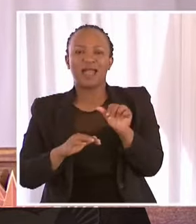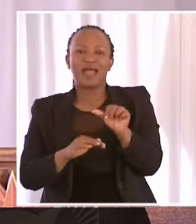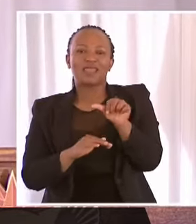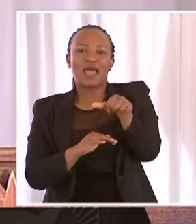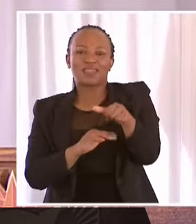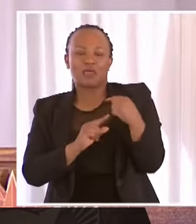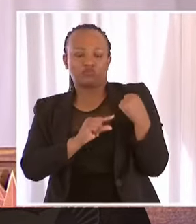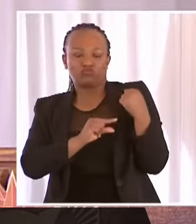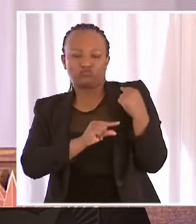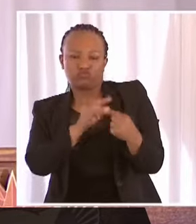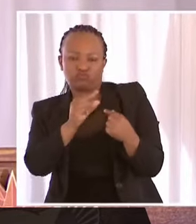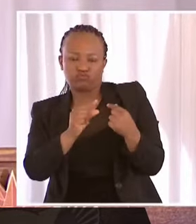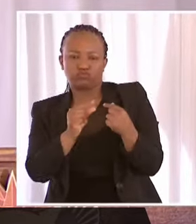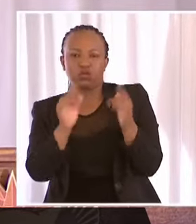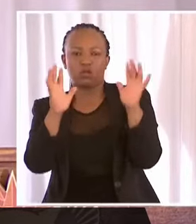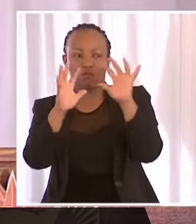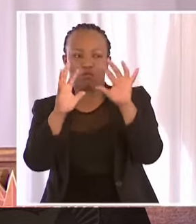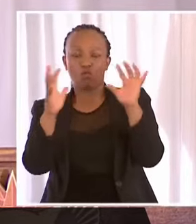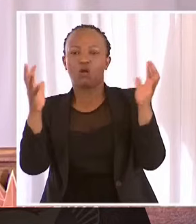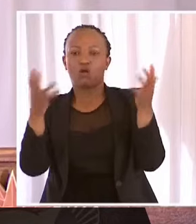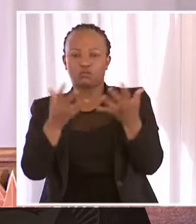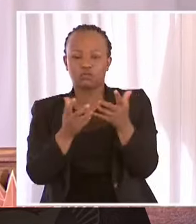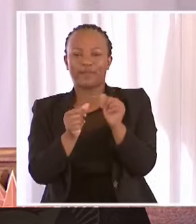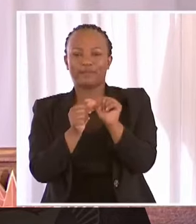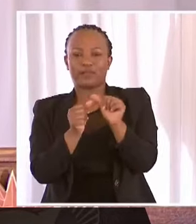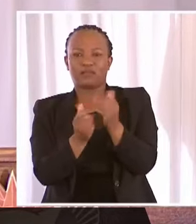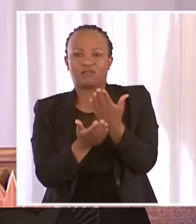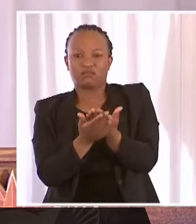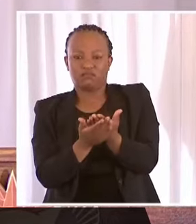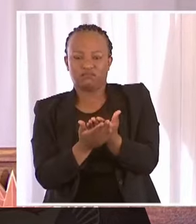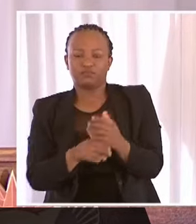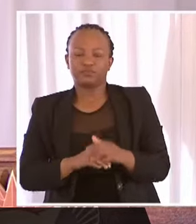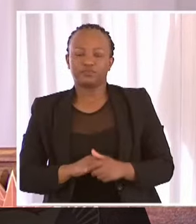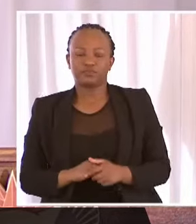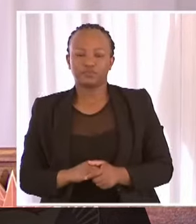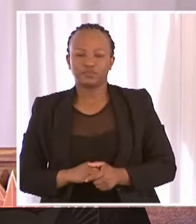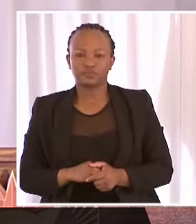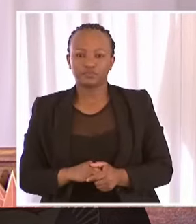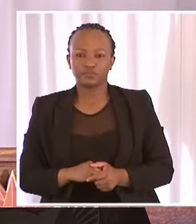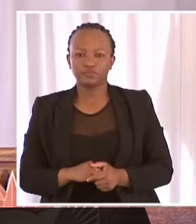generations a better world than the one he found.